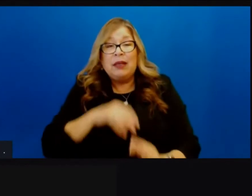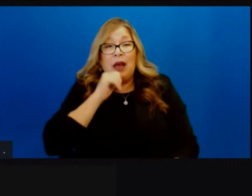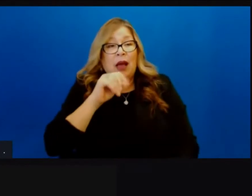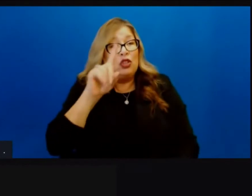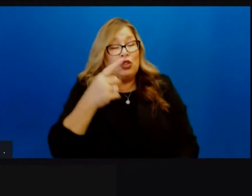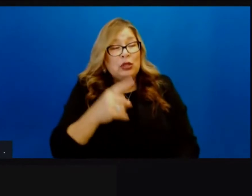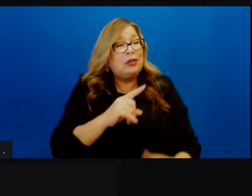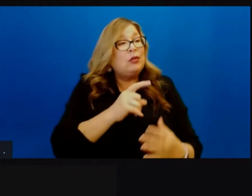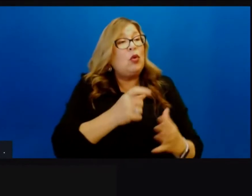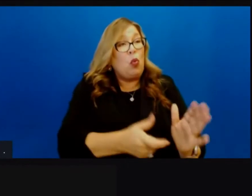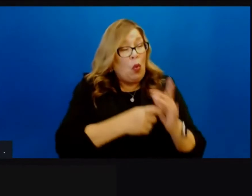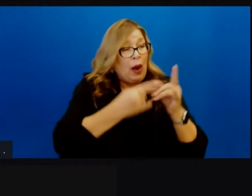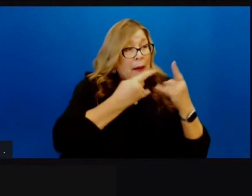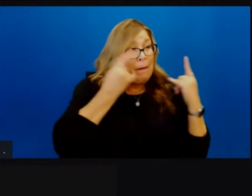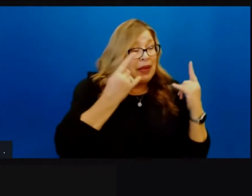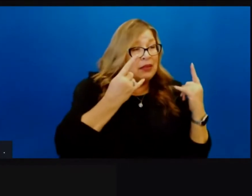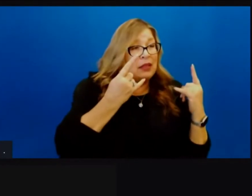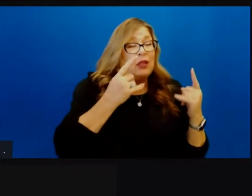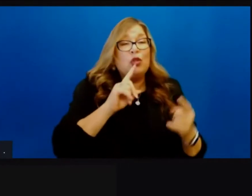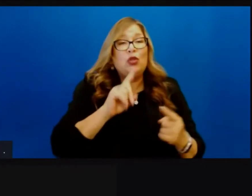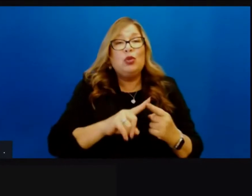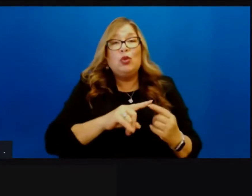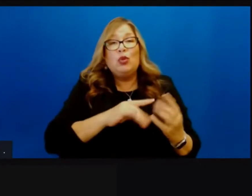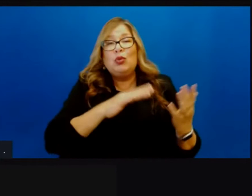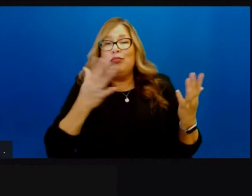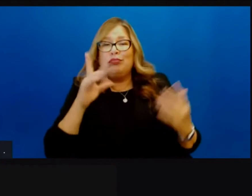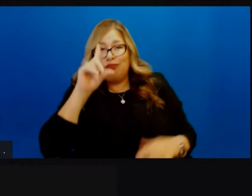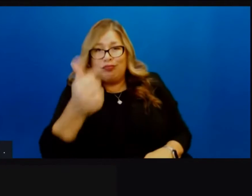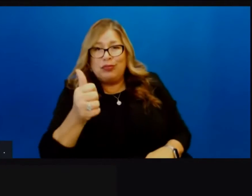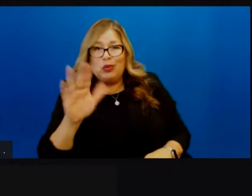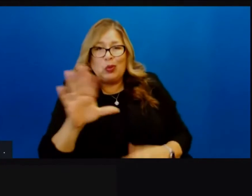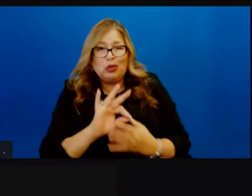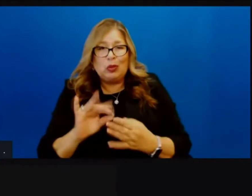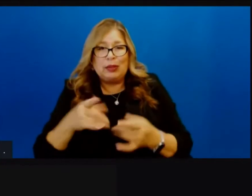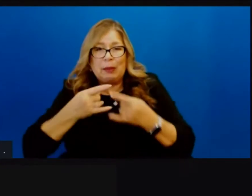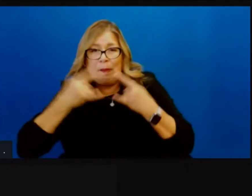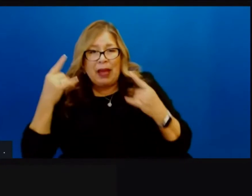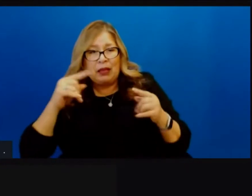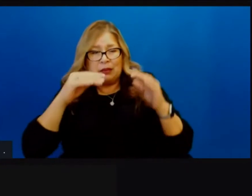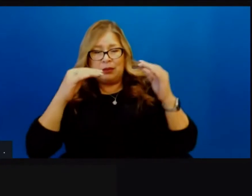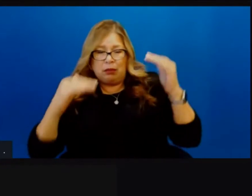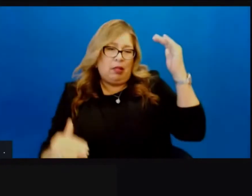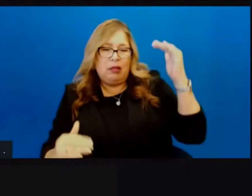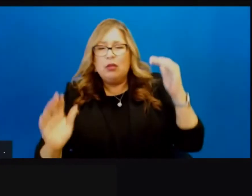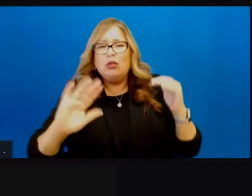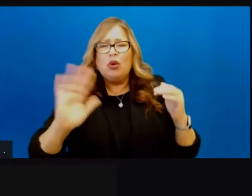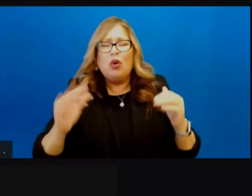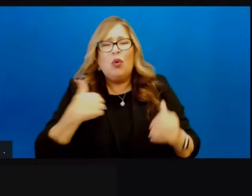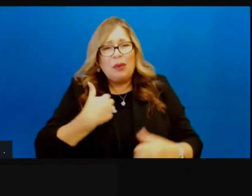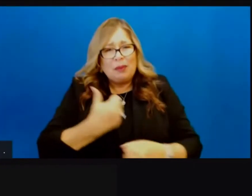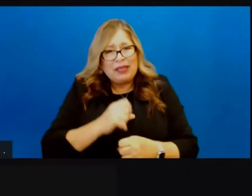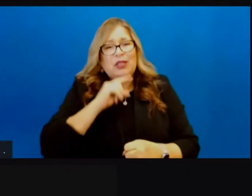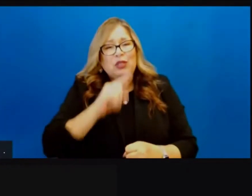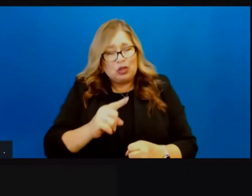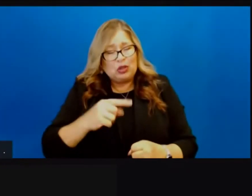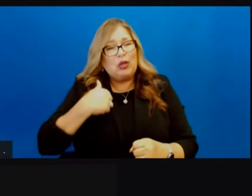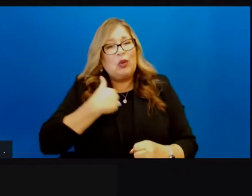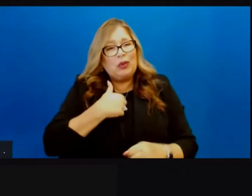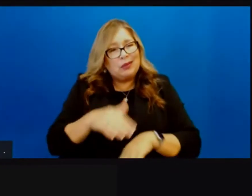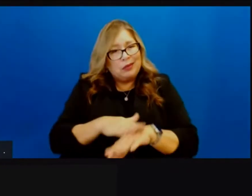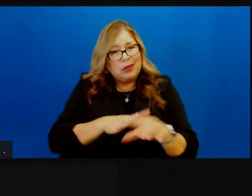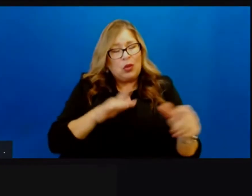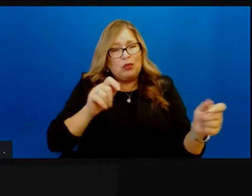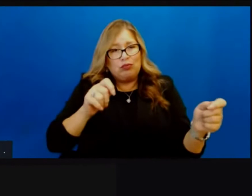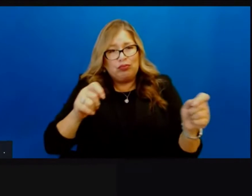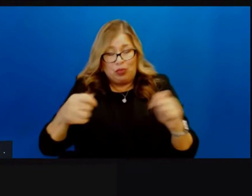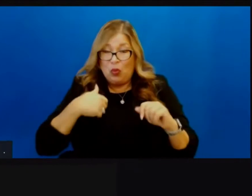to optional, but that there's gradations here. And we expect, as California's conditions continue to improve, and we hope